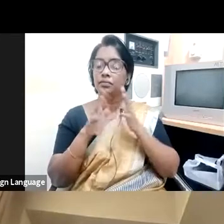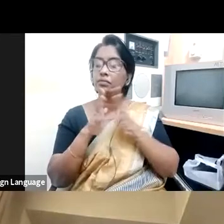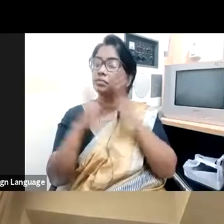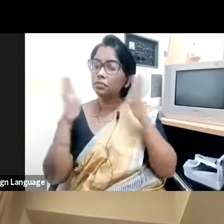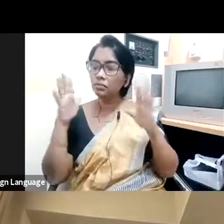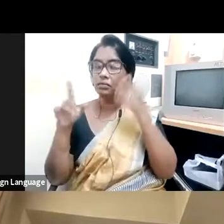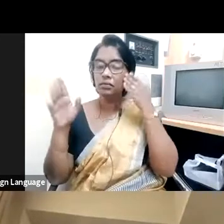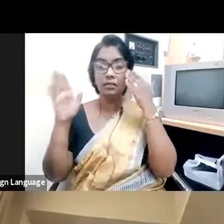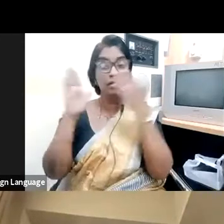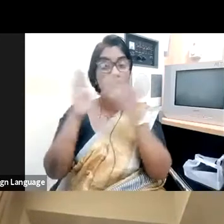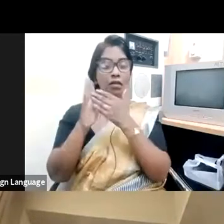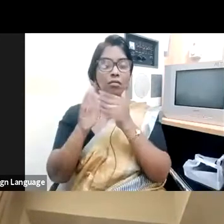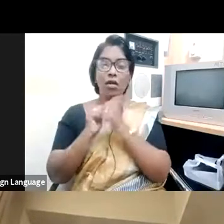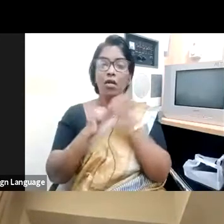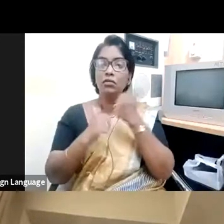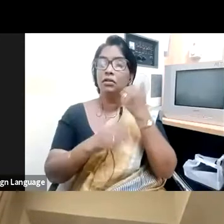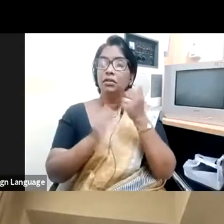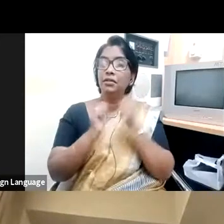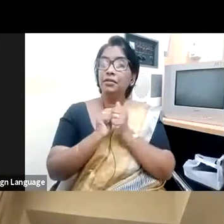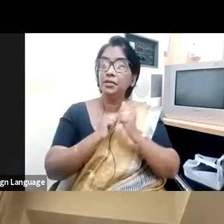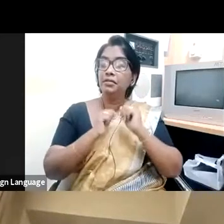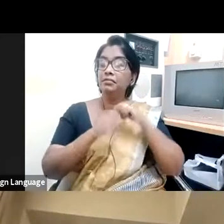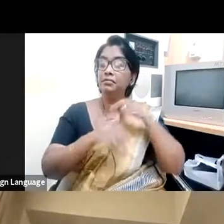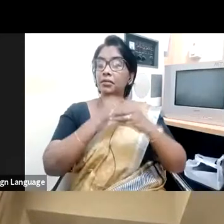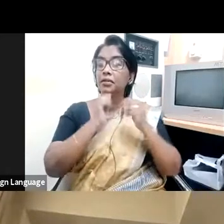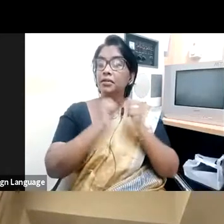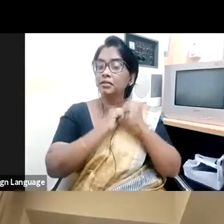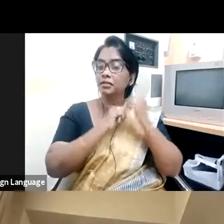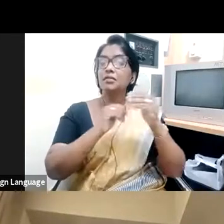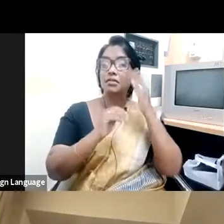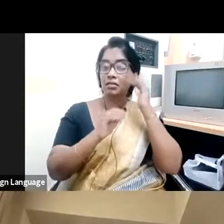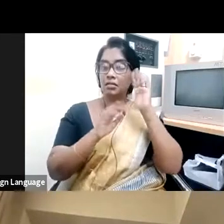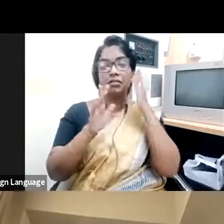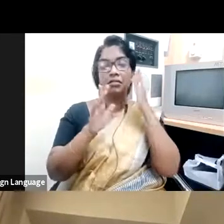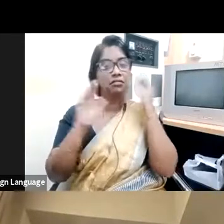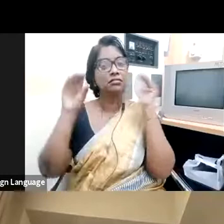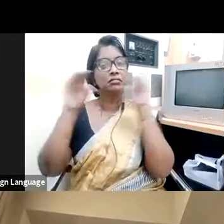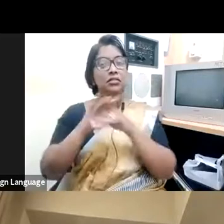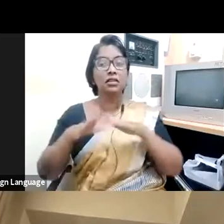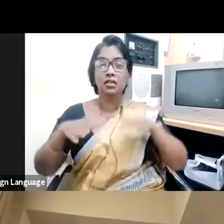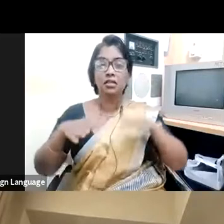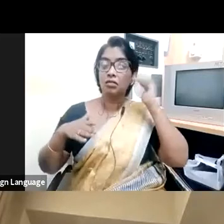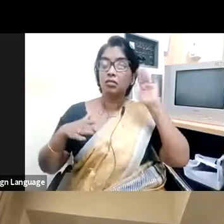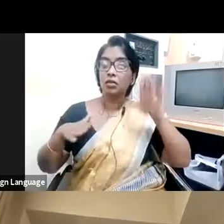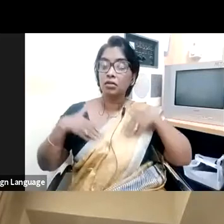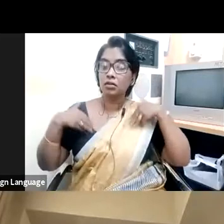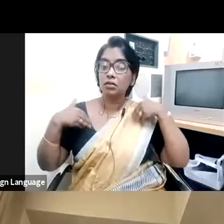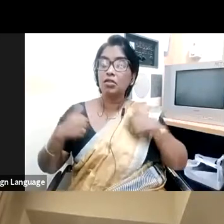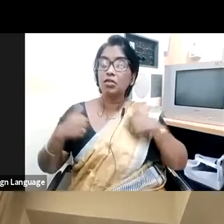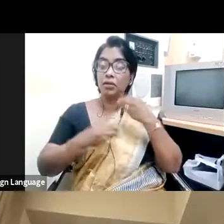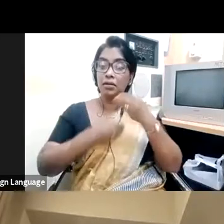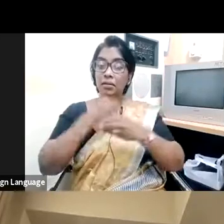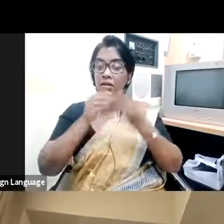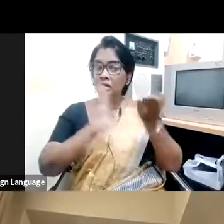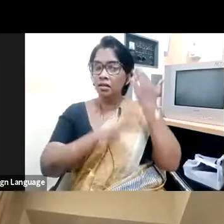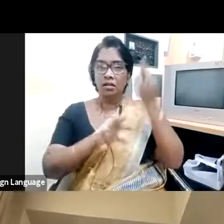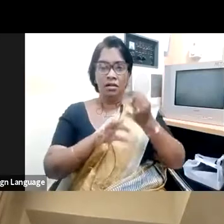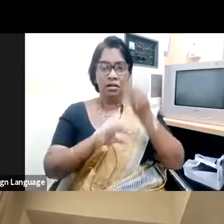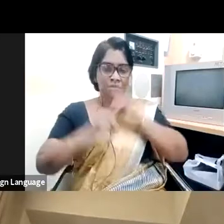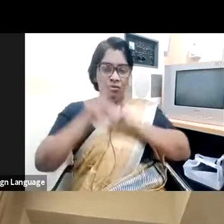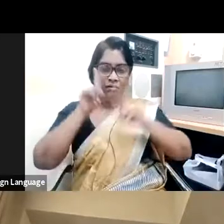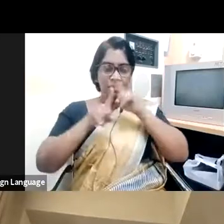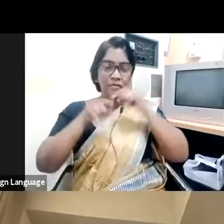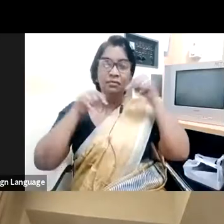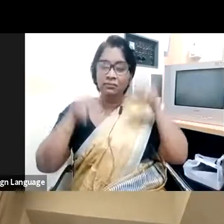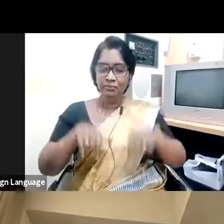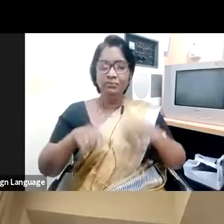still not brave enough to actually break some of those taboos that are surrounding female intimate hygiene and health. But I'm really proud to see the progress